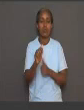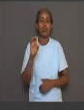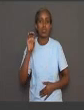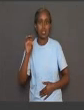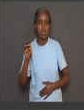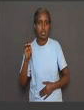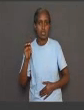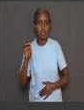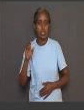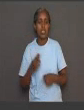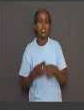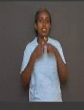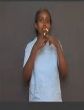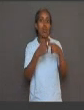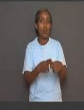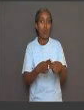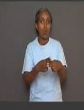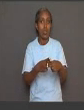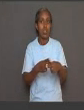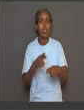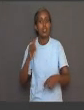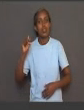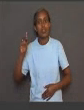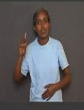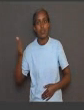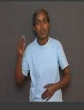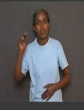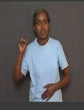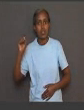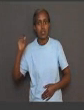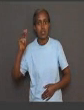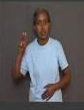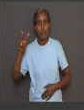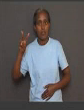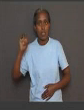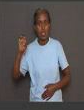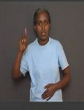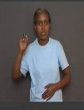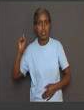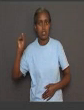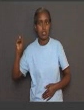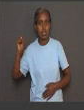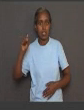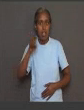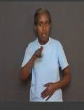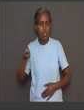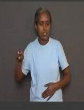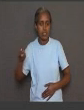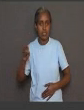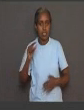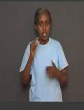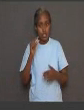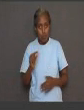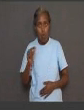C is called the transverse axis. A small